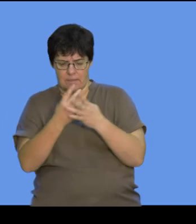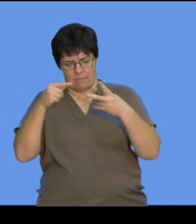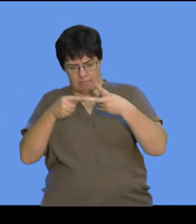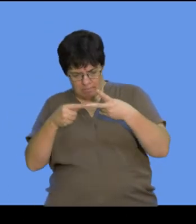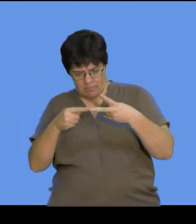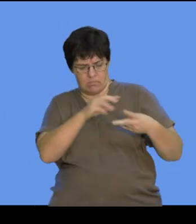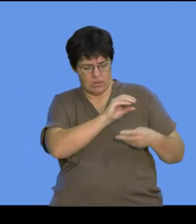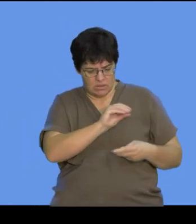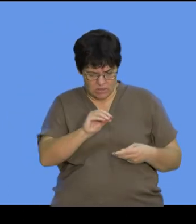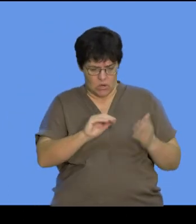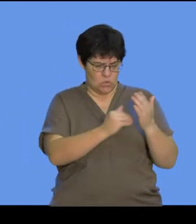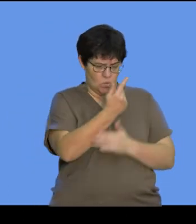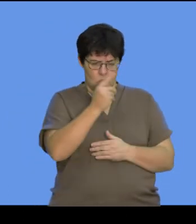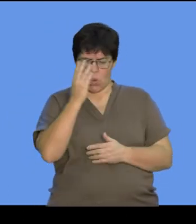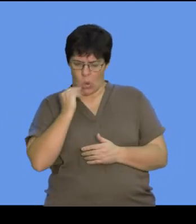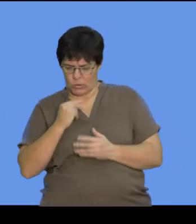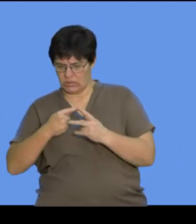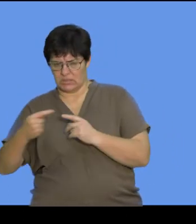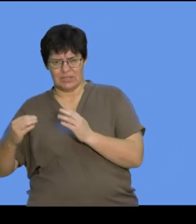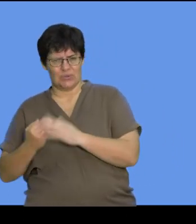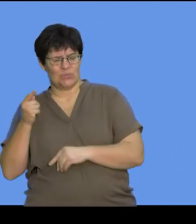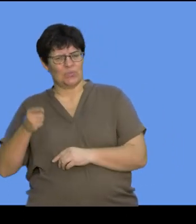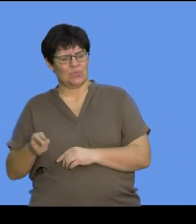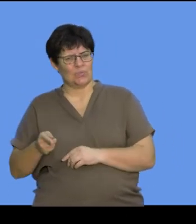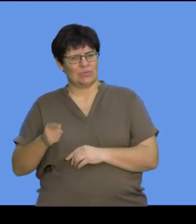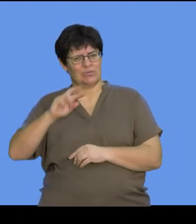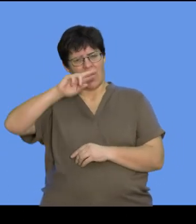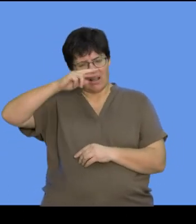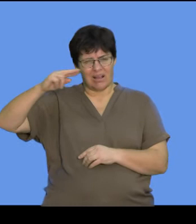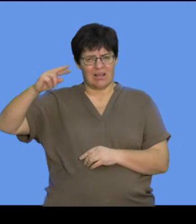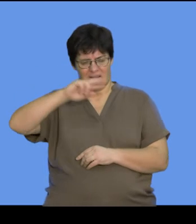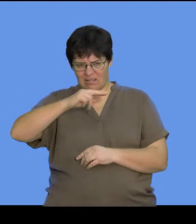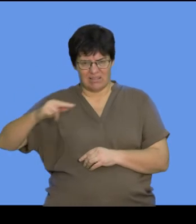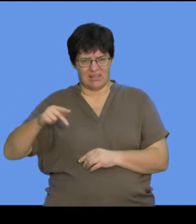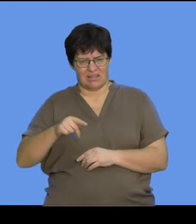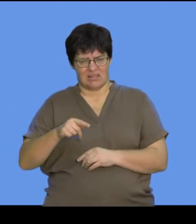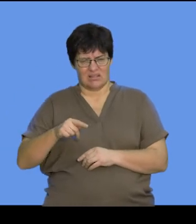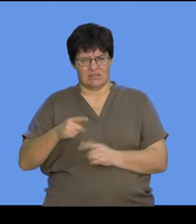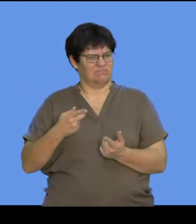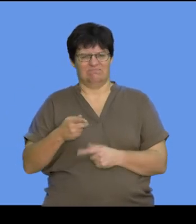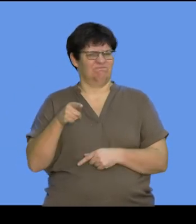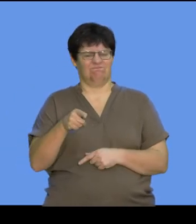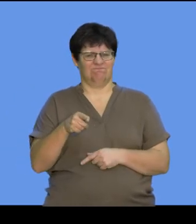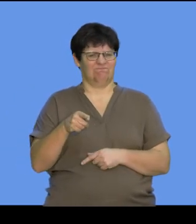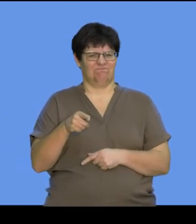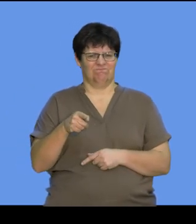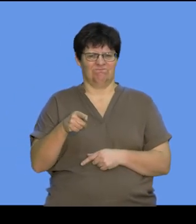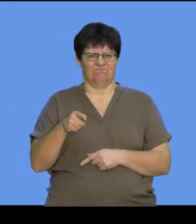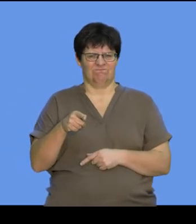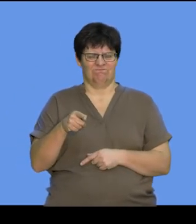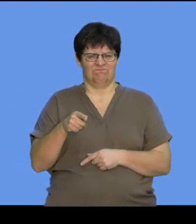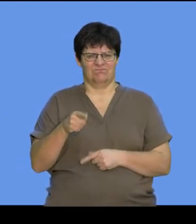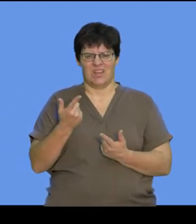new dispersed within them. And so this model is found also to be erroneous,